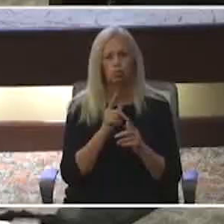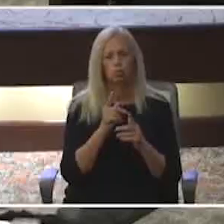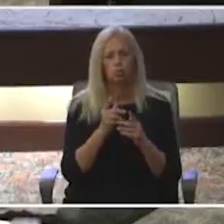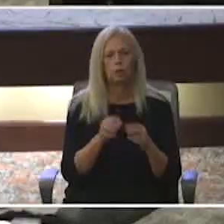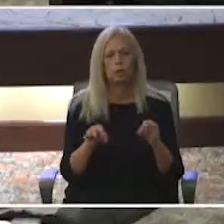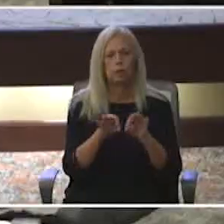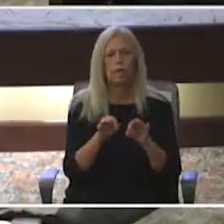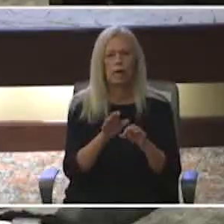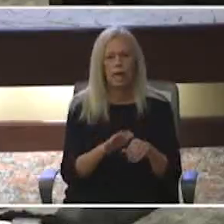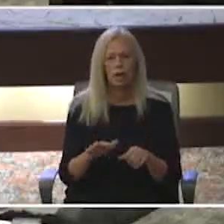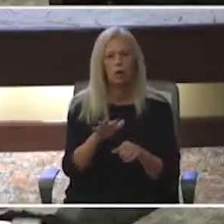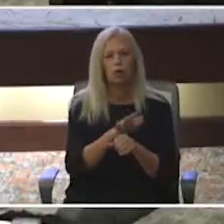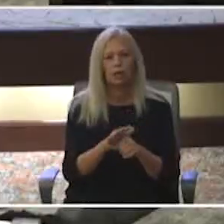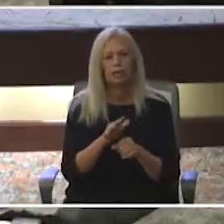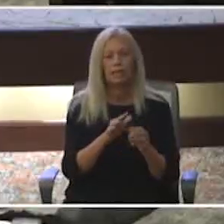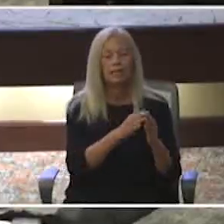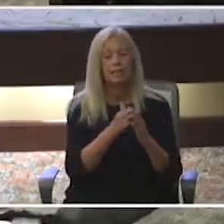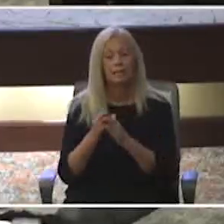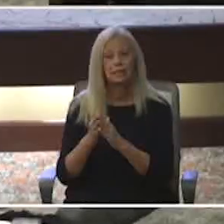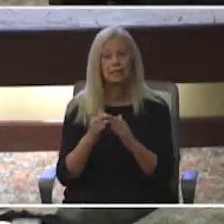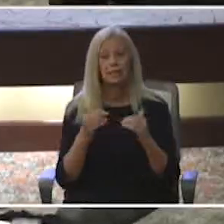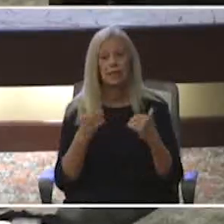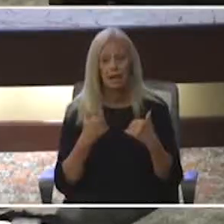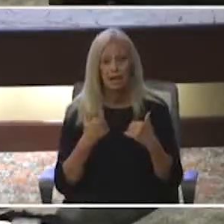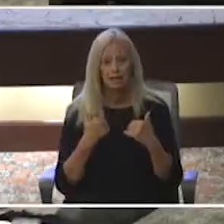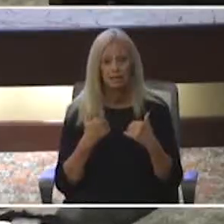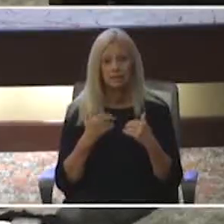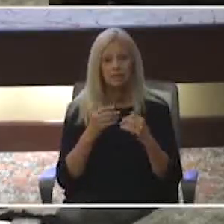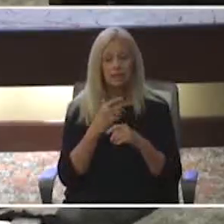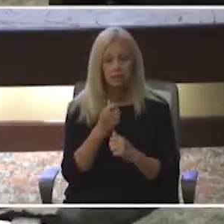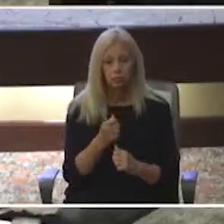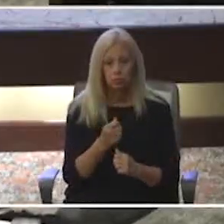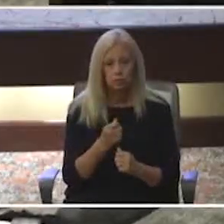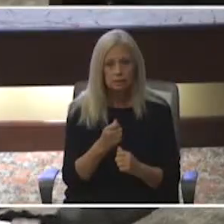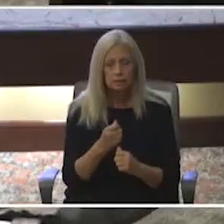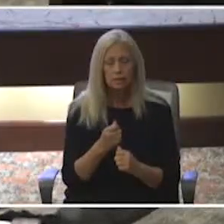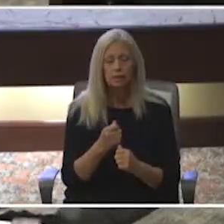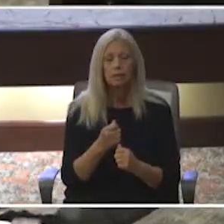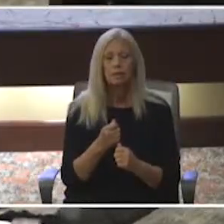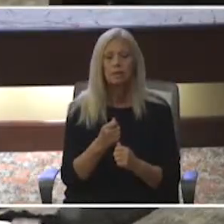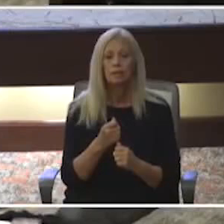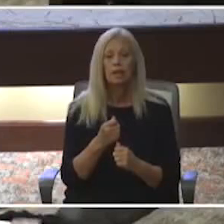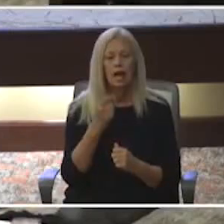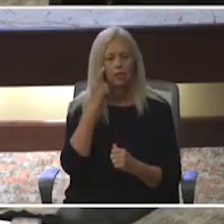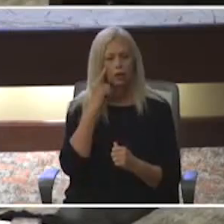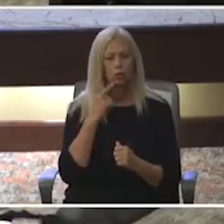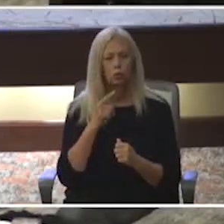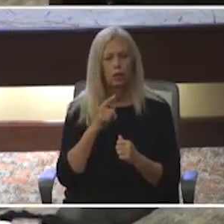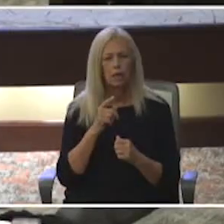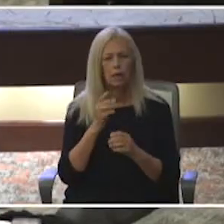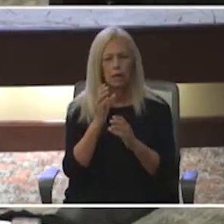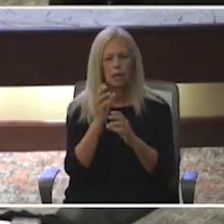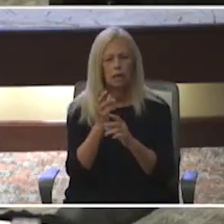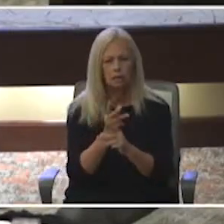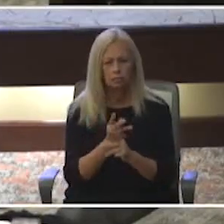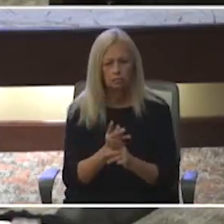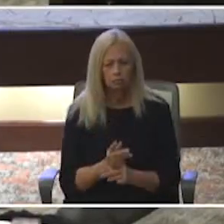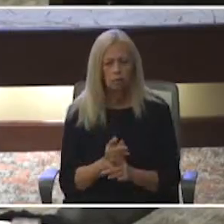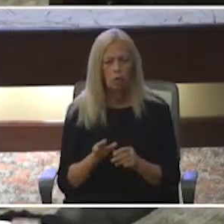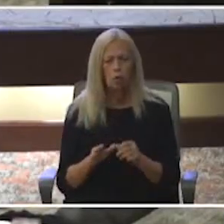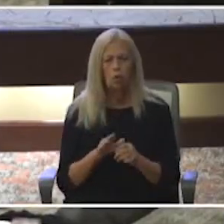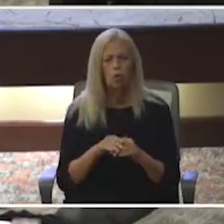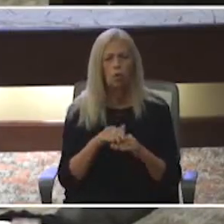at, that the city has interest in. I believe we calculated over 85% of the